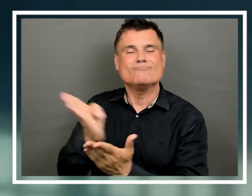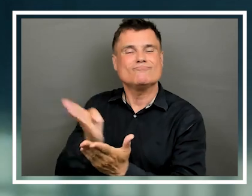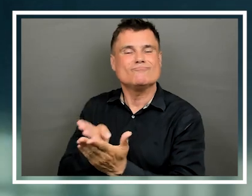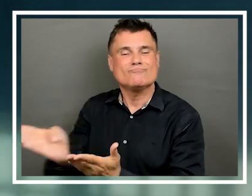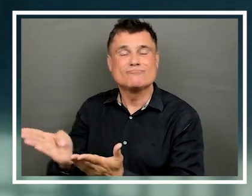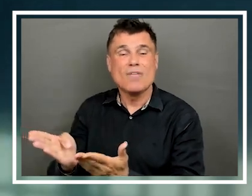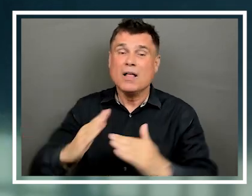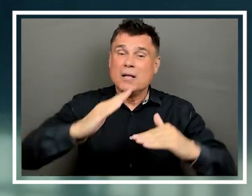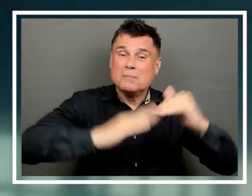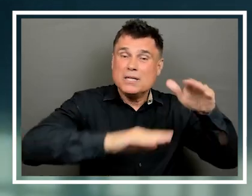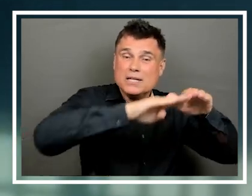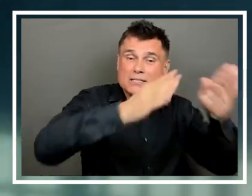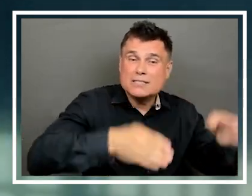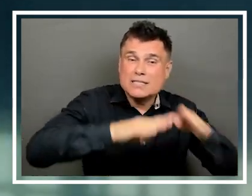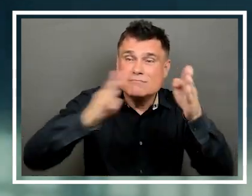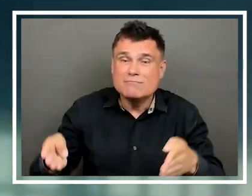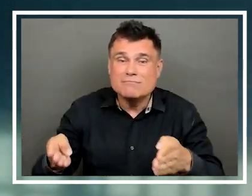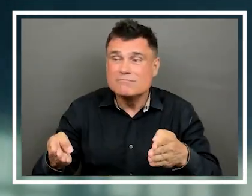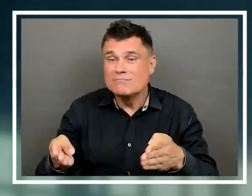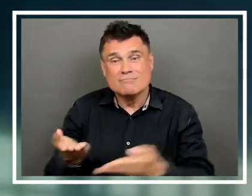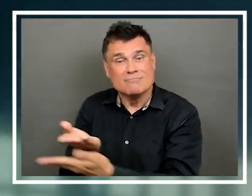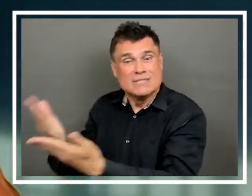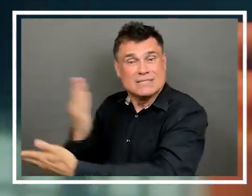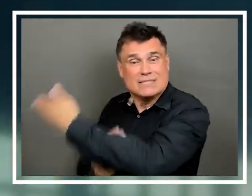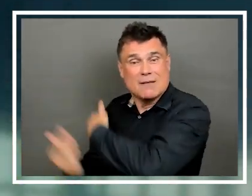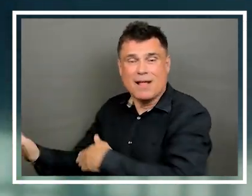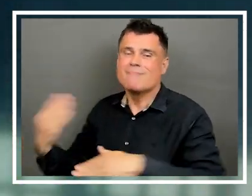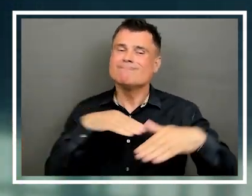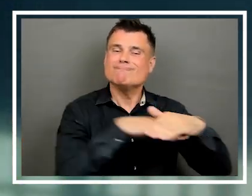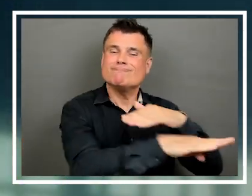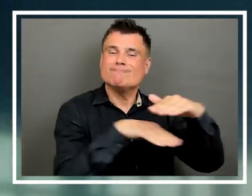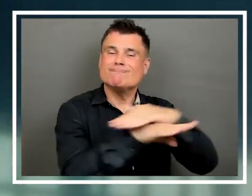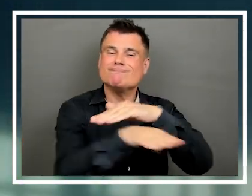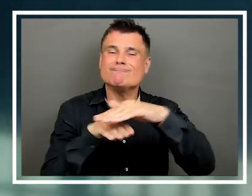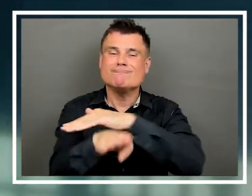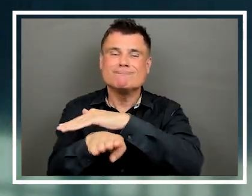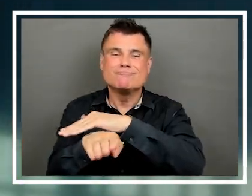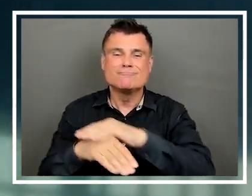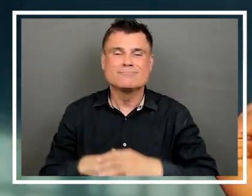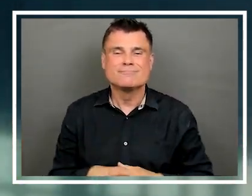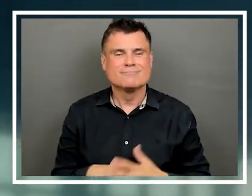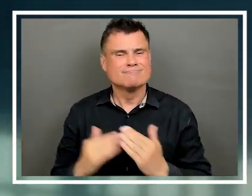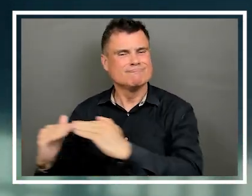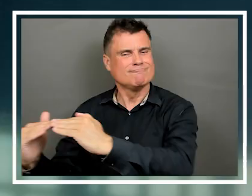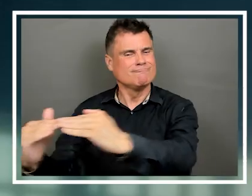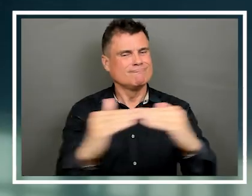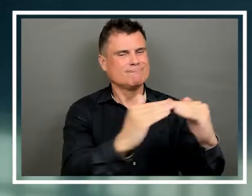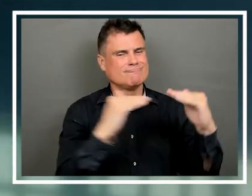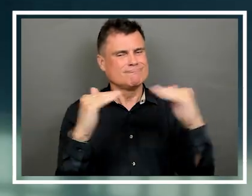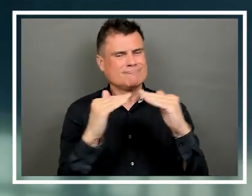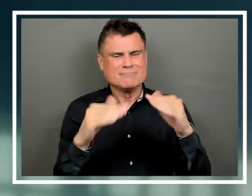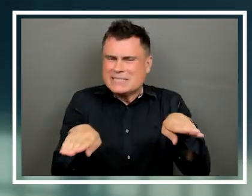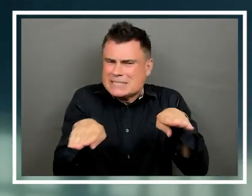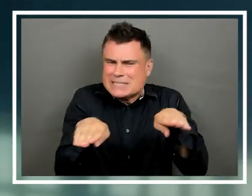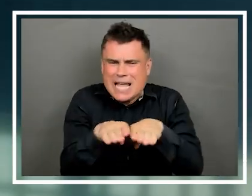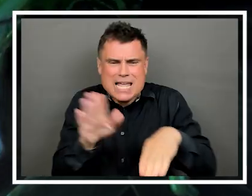All infrastructure would be disability friendly because we would all be at the same pace, at the same